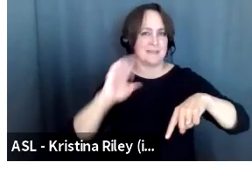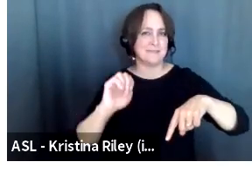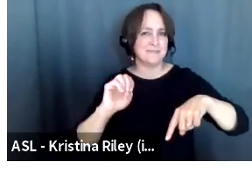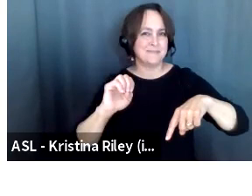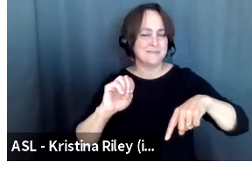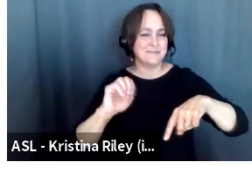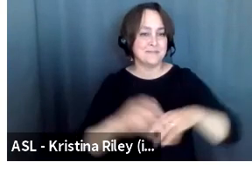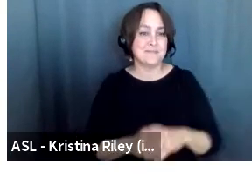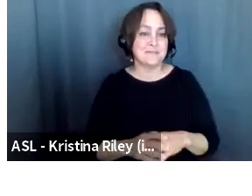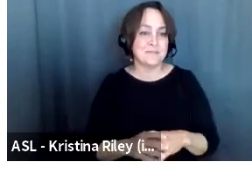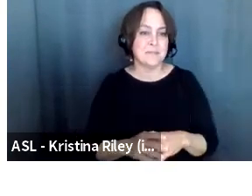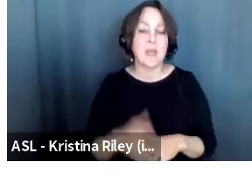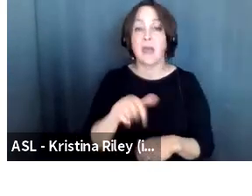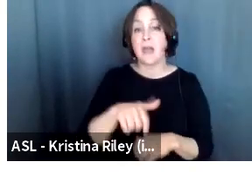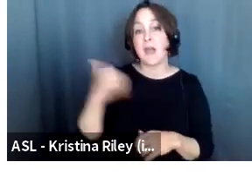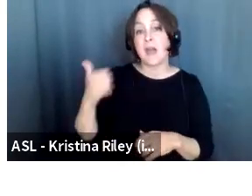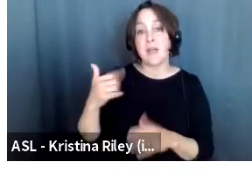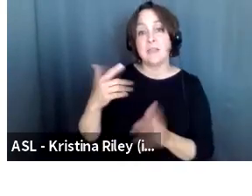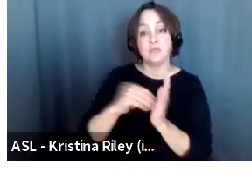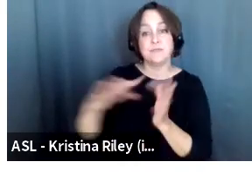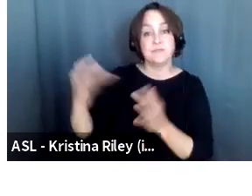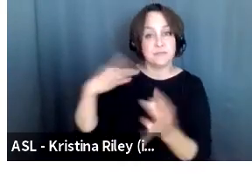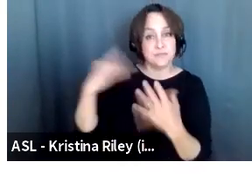priorities that they asked us to engage in